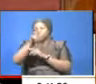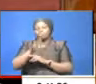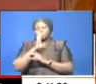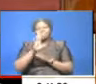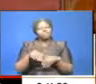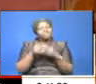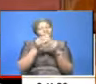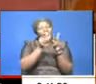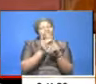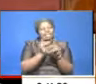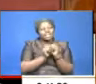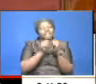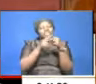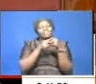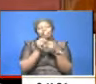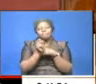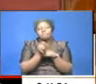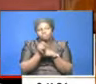2022.